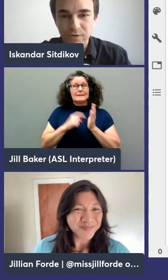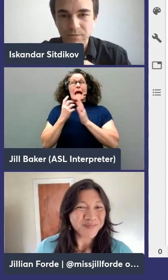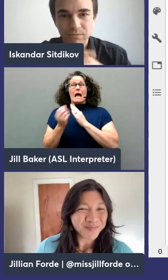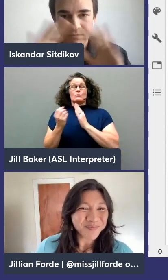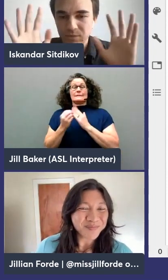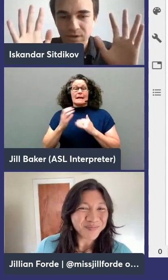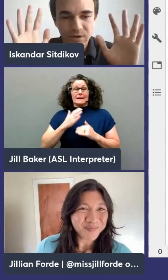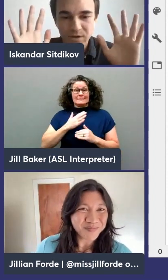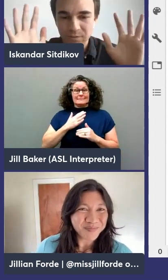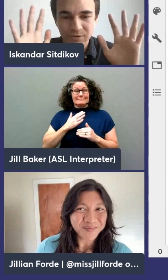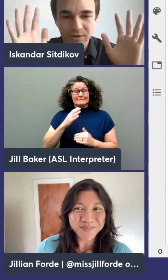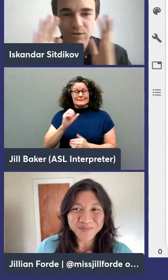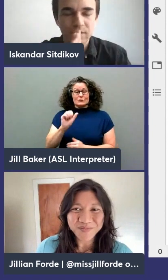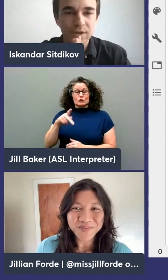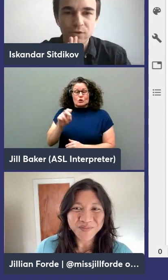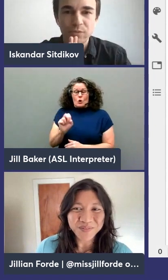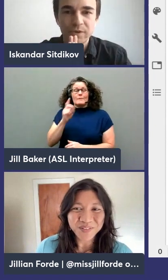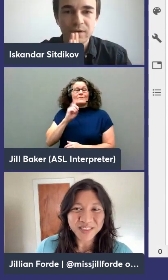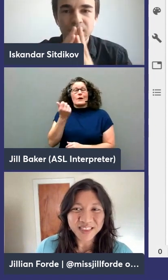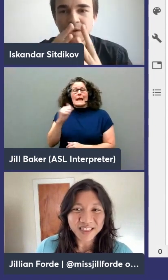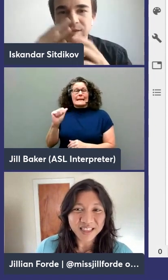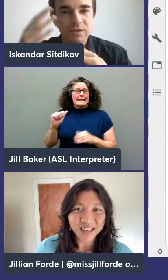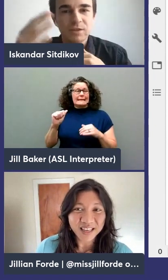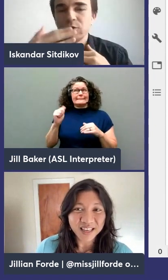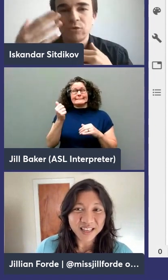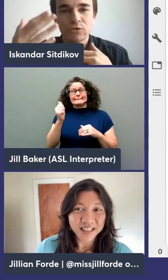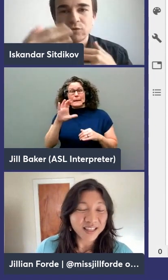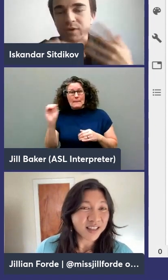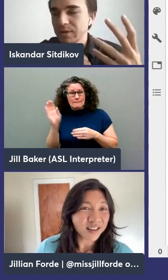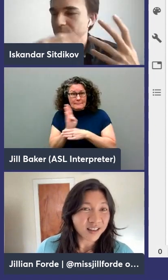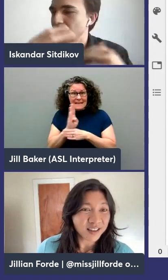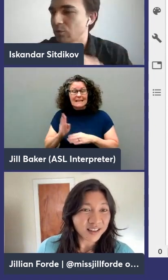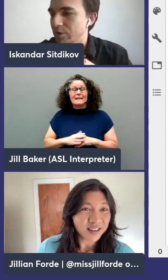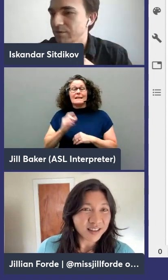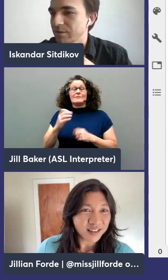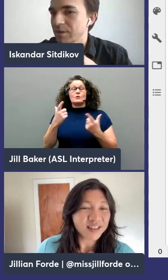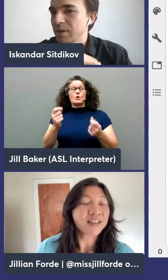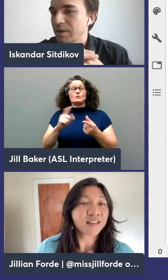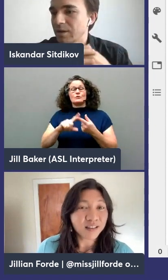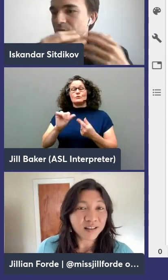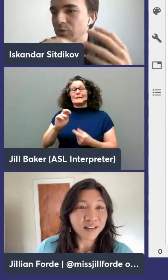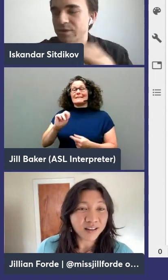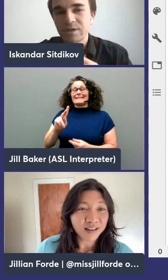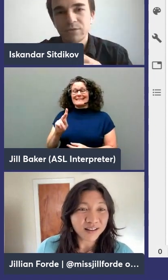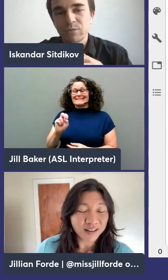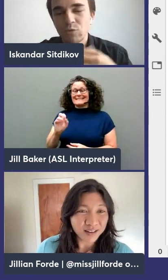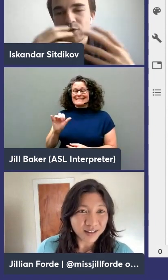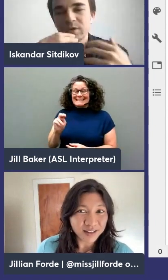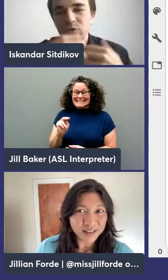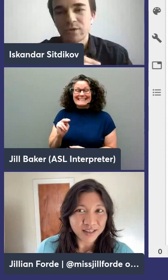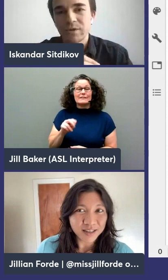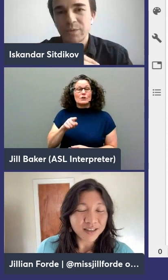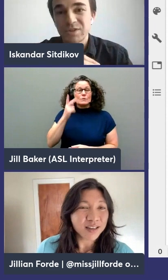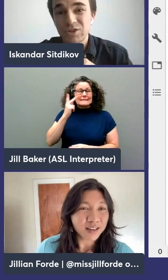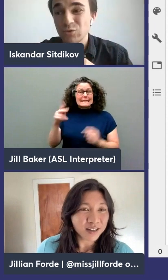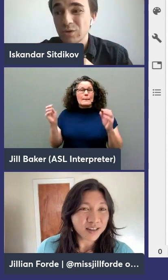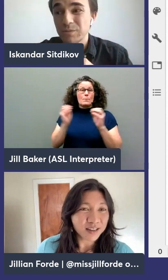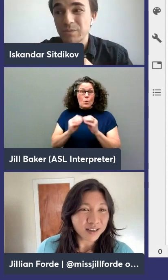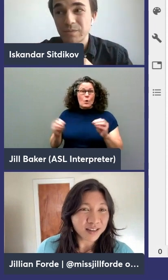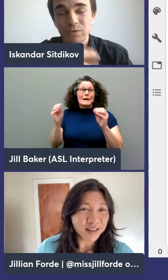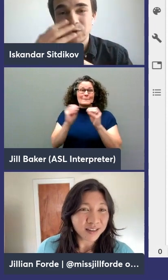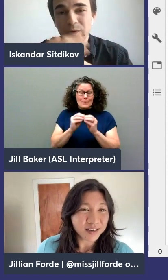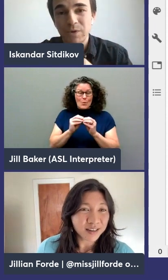of any provider, any company, at least if you go to the LinkedIn or whatever, you will see more and more